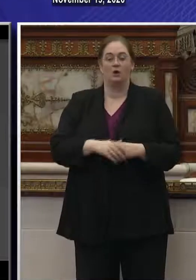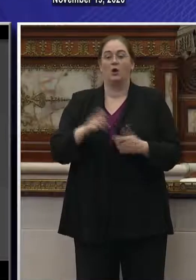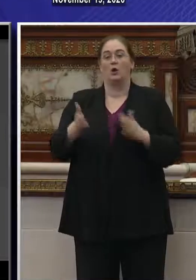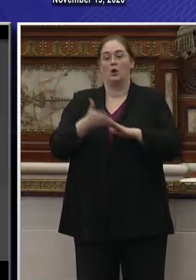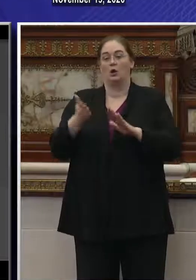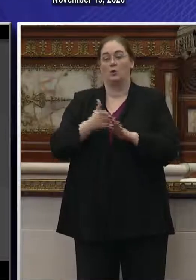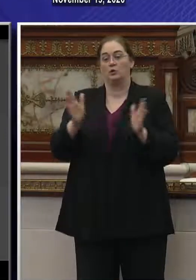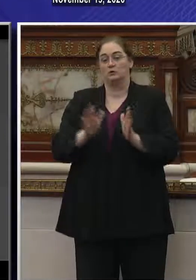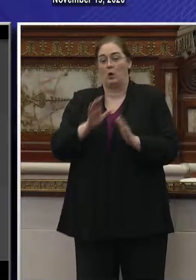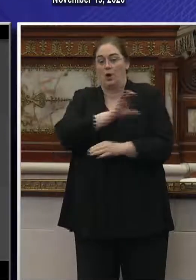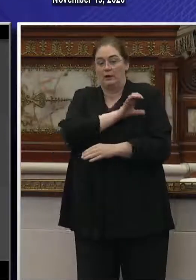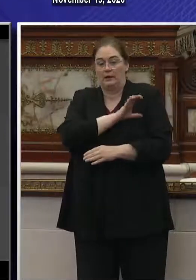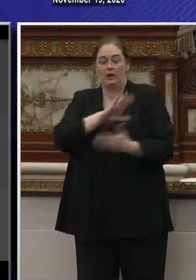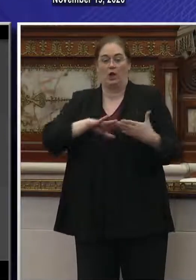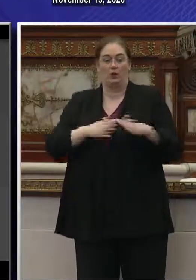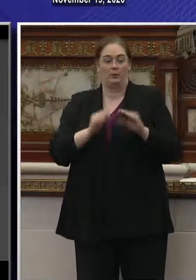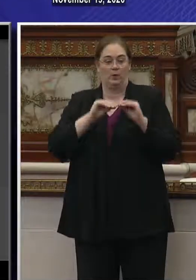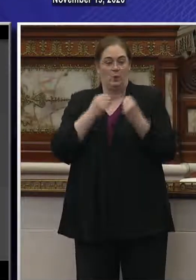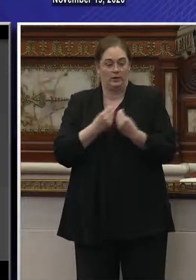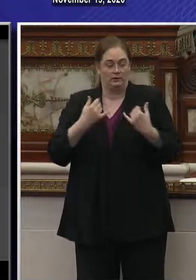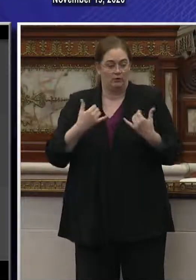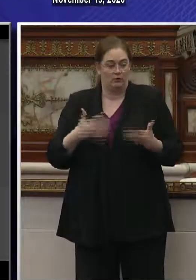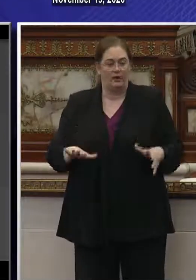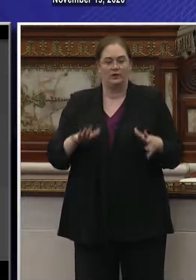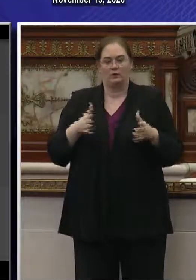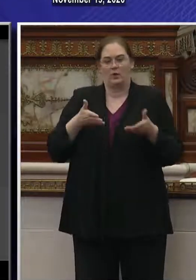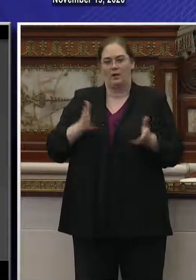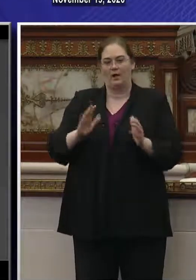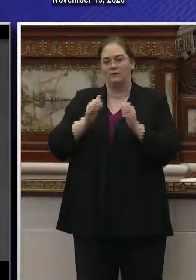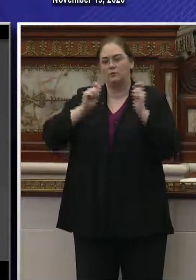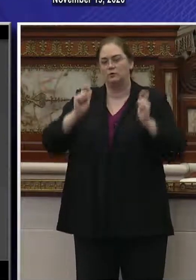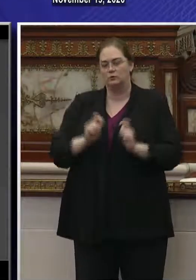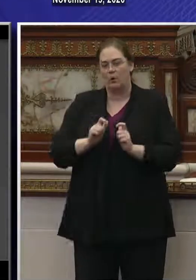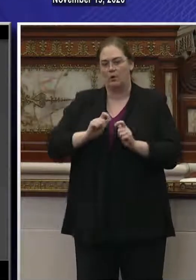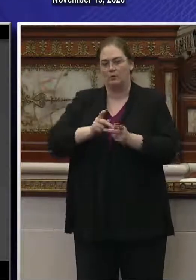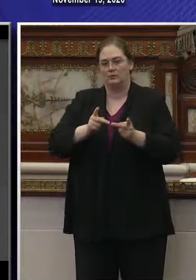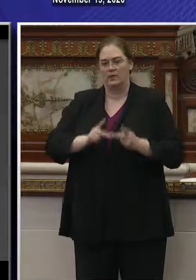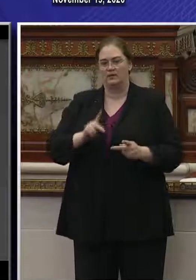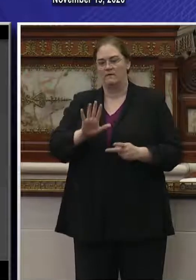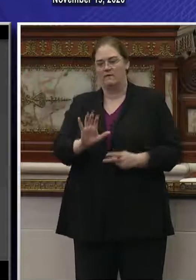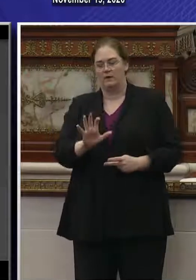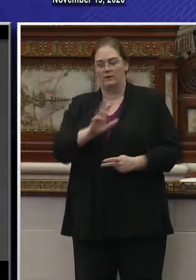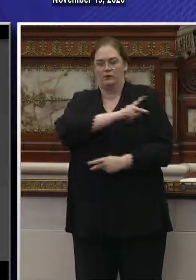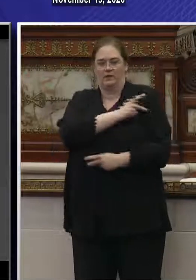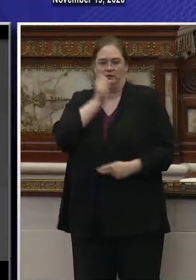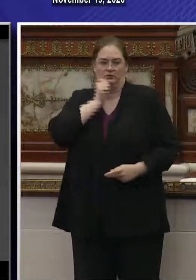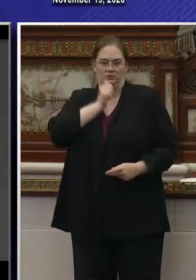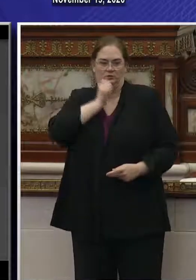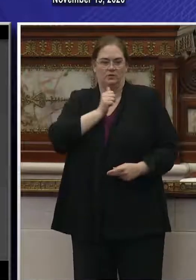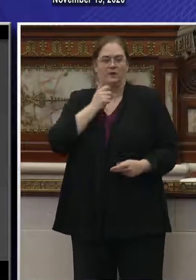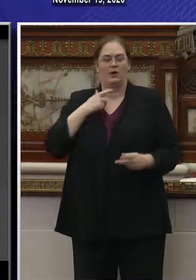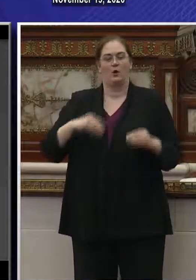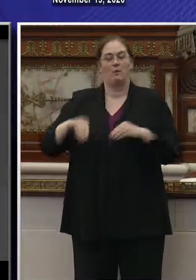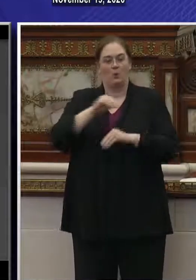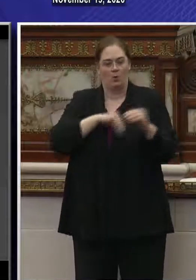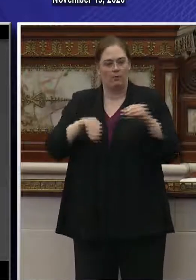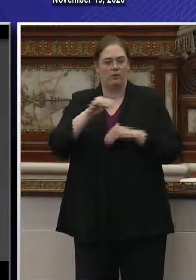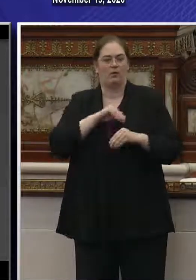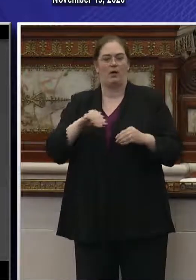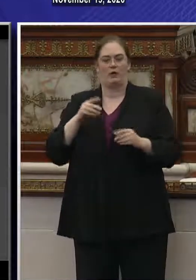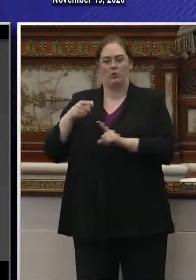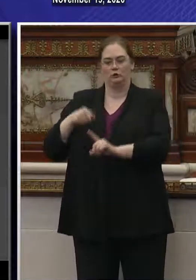with many smaller clinics and community organizations to allow for smaller throughput sites of 500 patients per day that are mobile and will